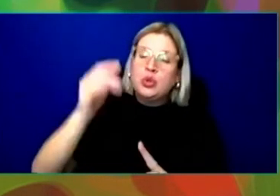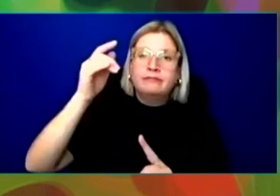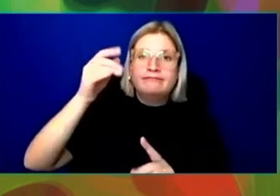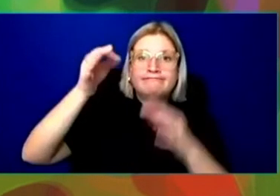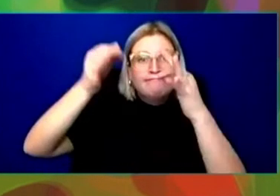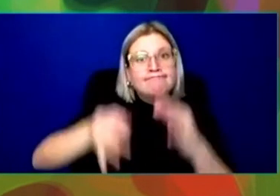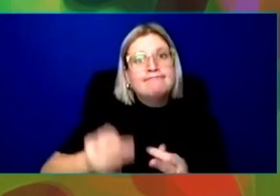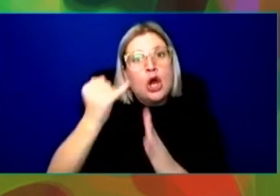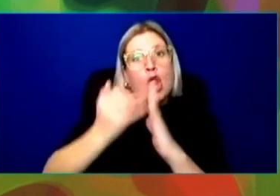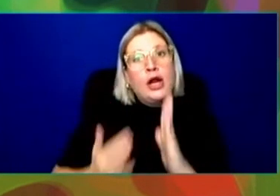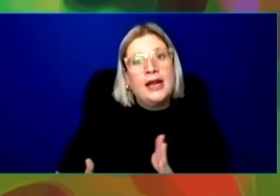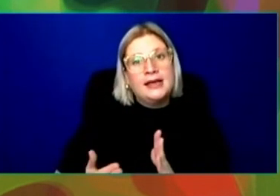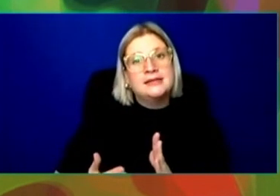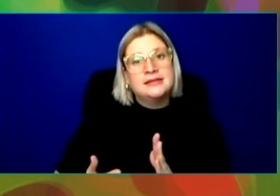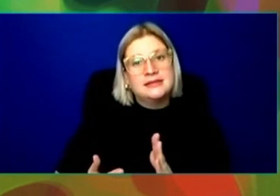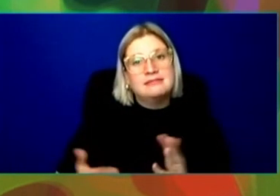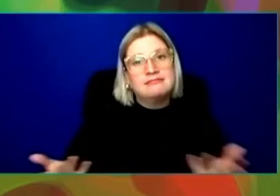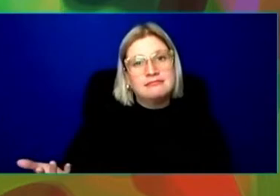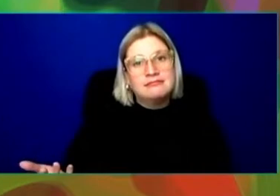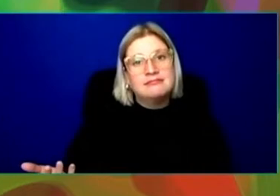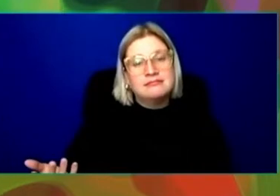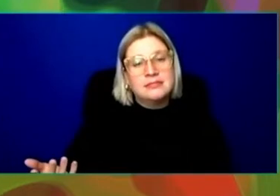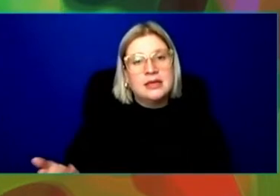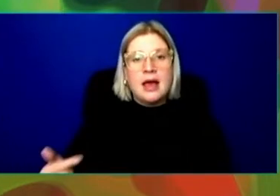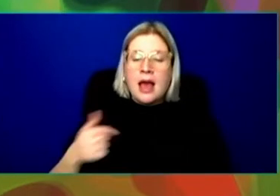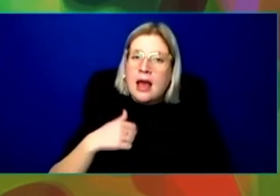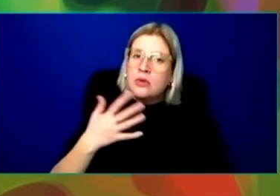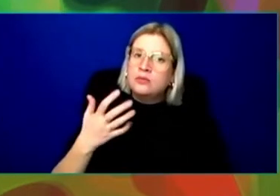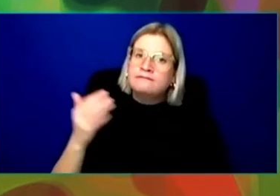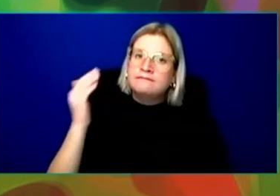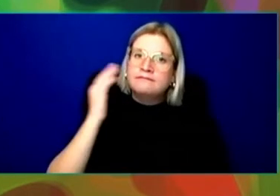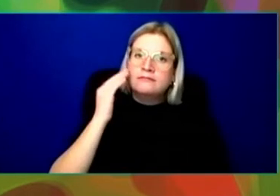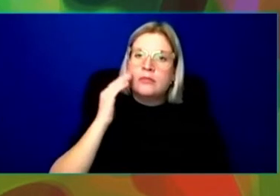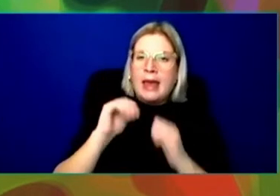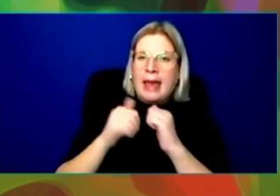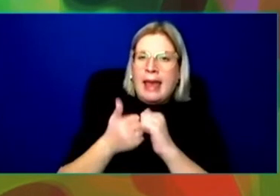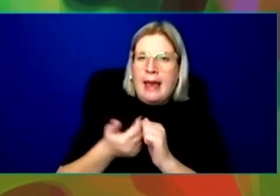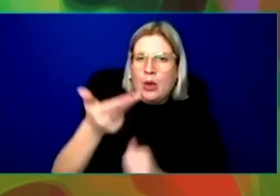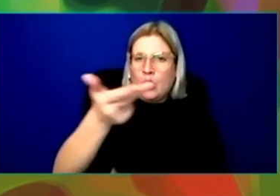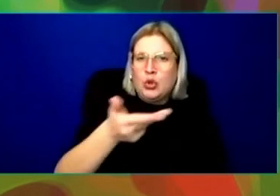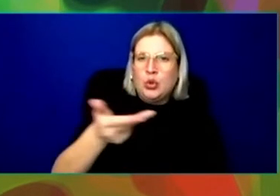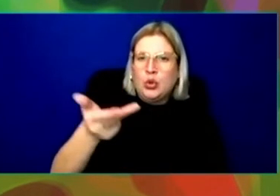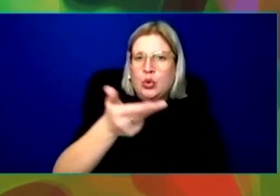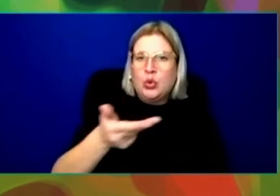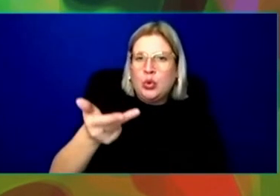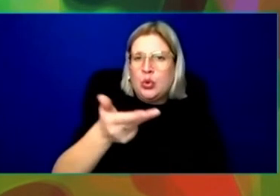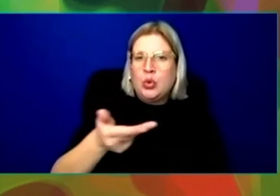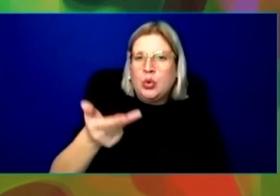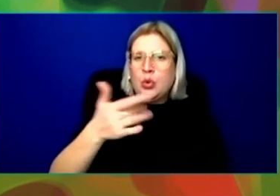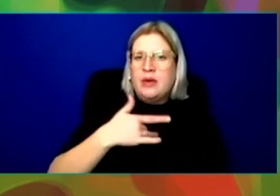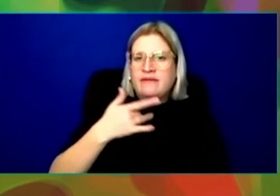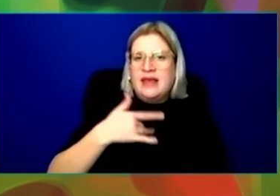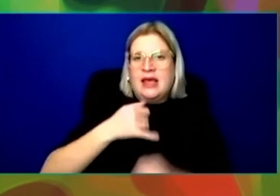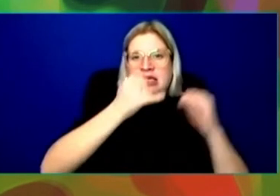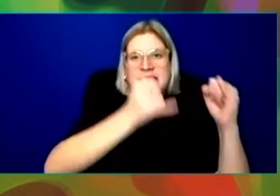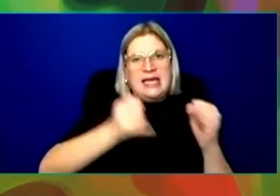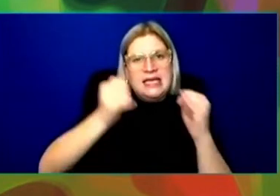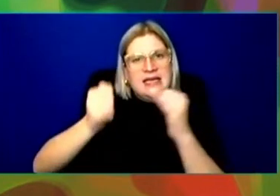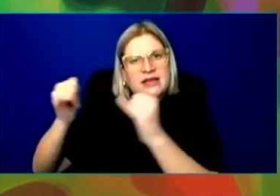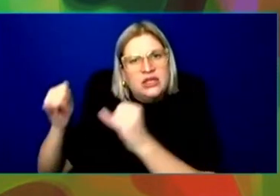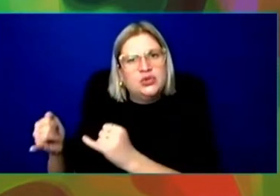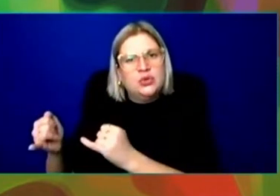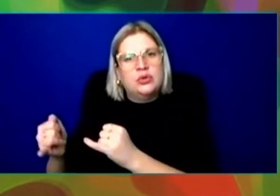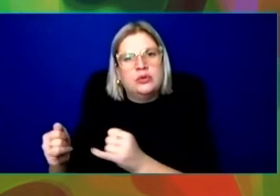masterful in the work that you're doing. And so I would love to know how you all as individuals, because I don't want to neglect